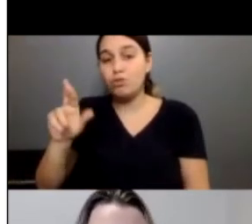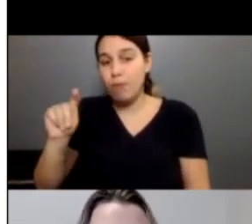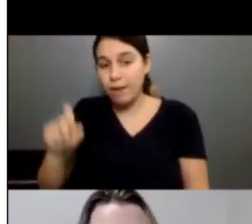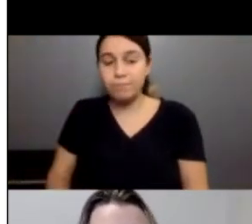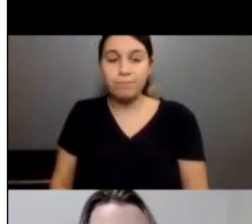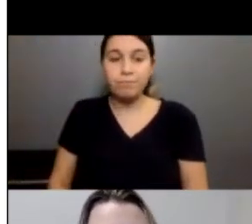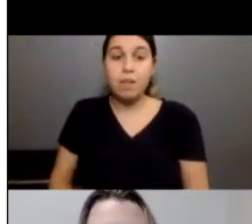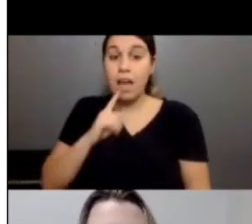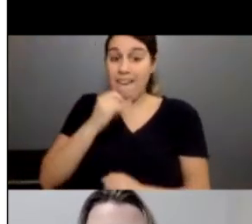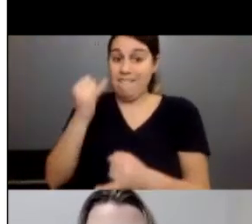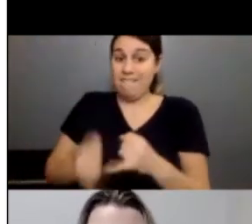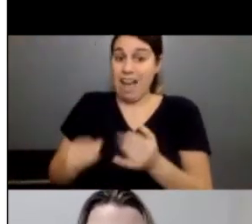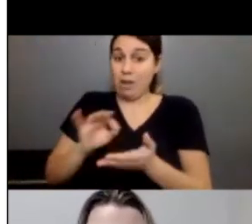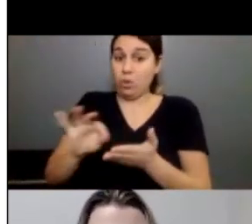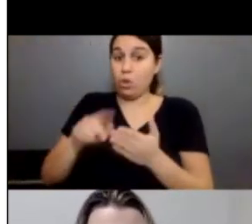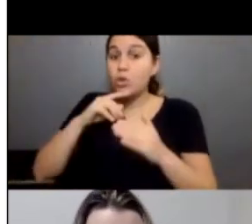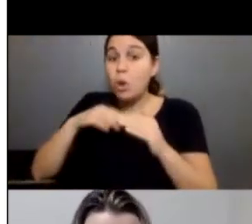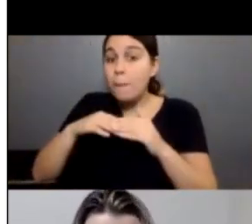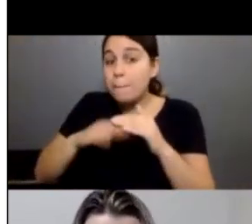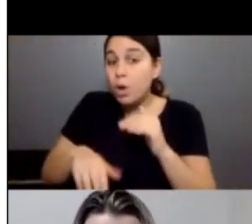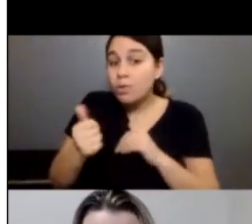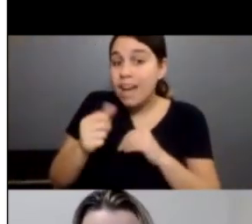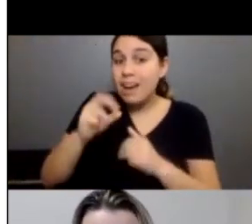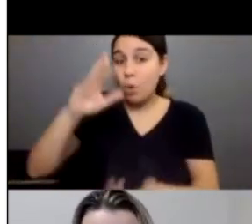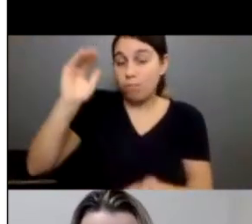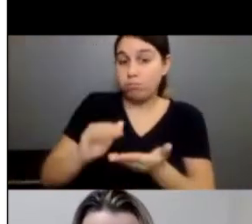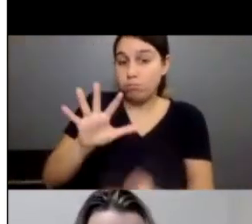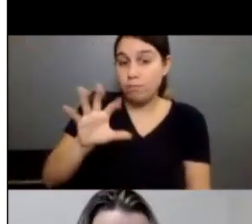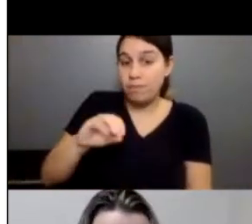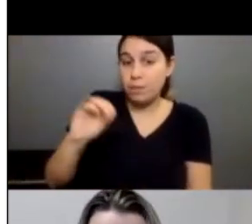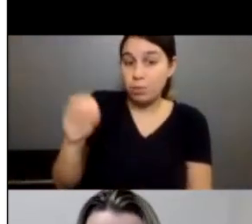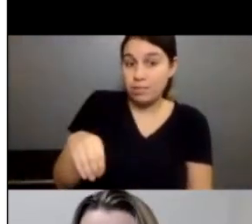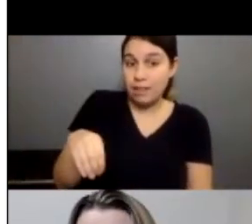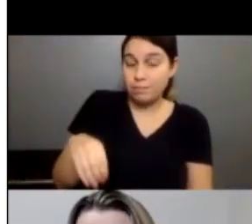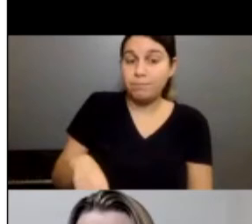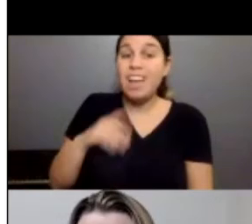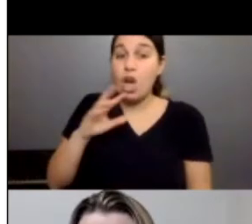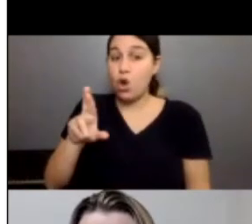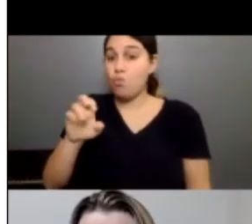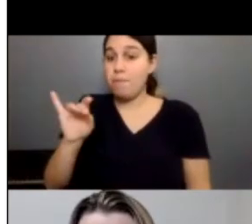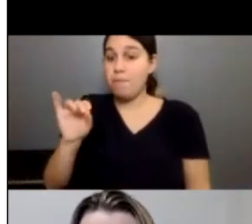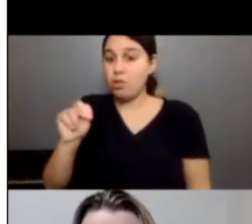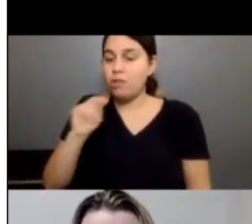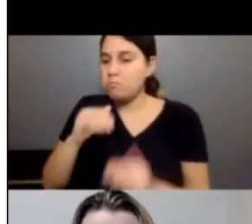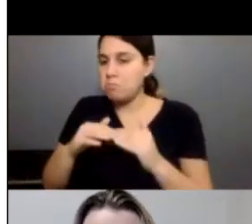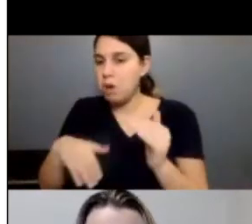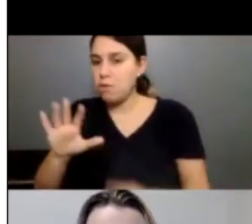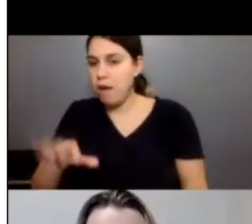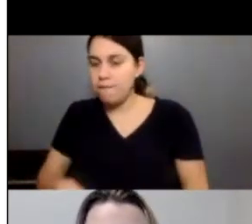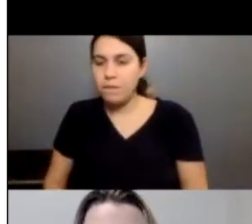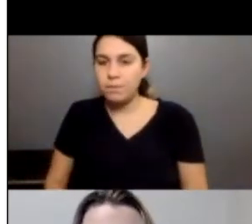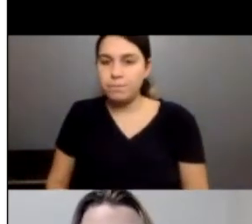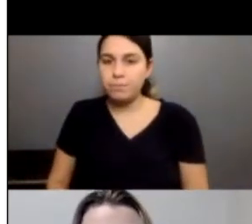scores are either below 10 or have decreased by 50% and a remission under 5. So although